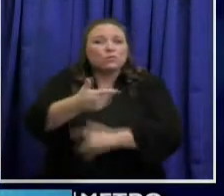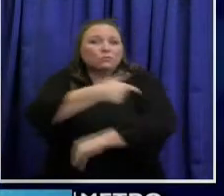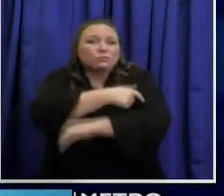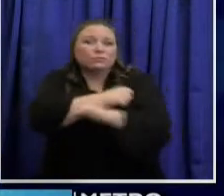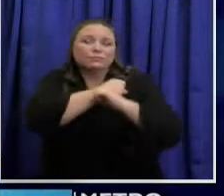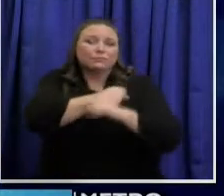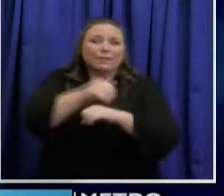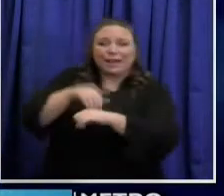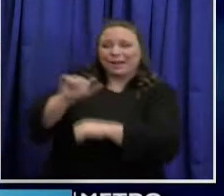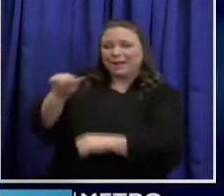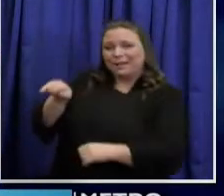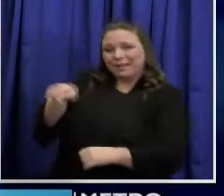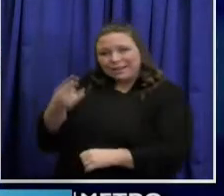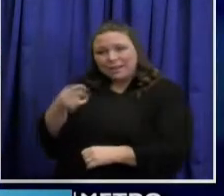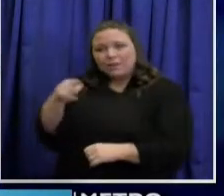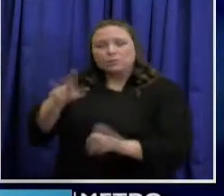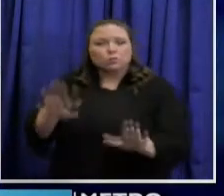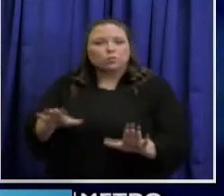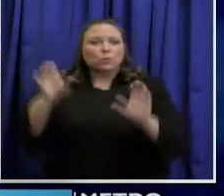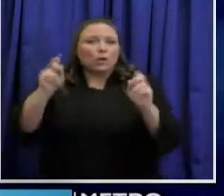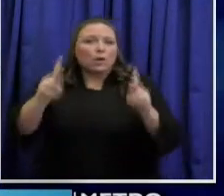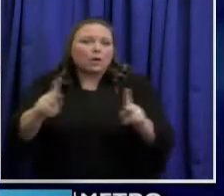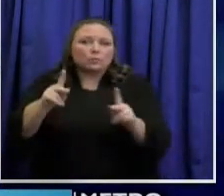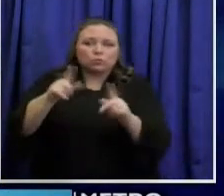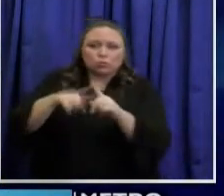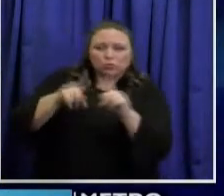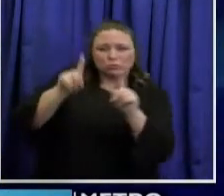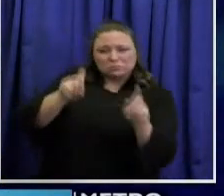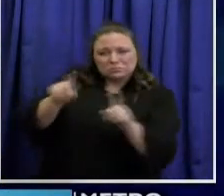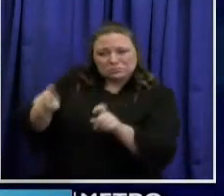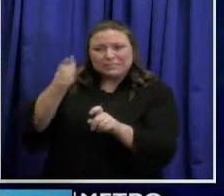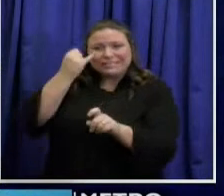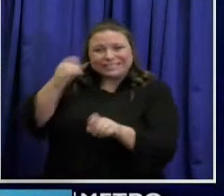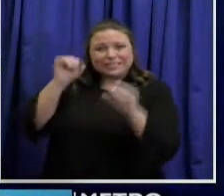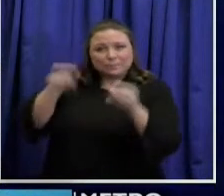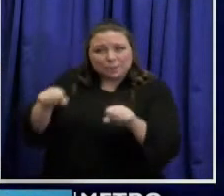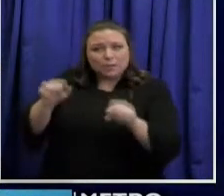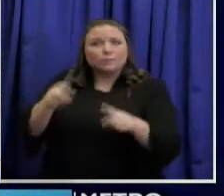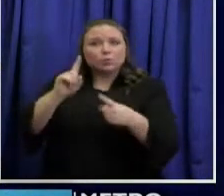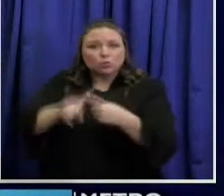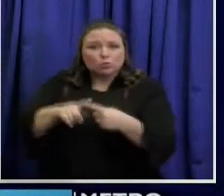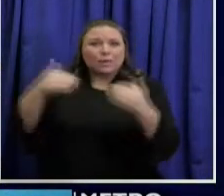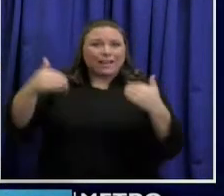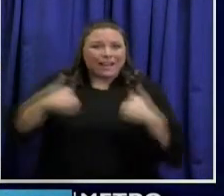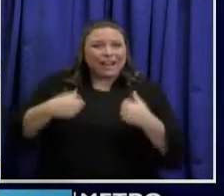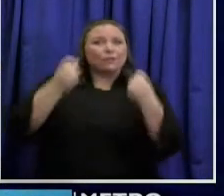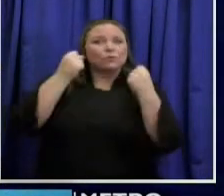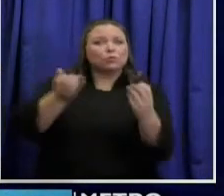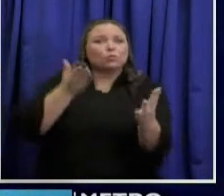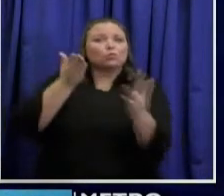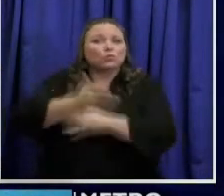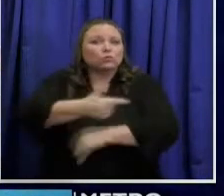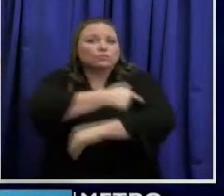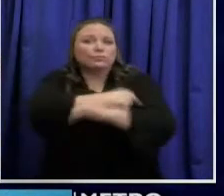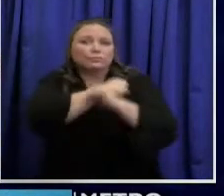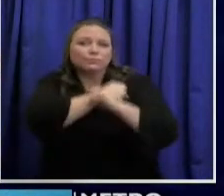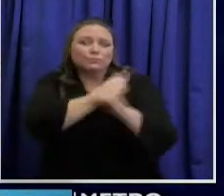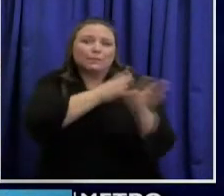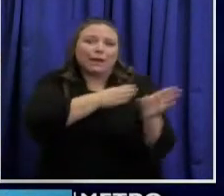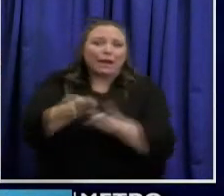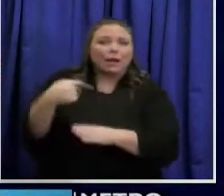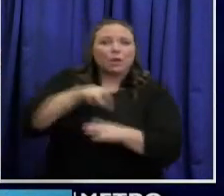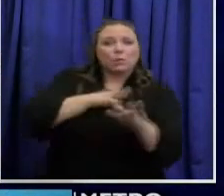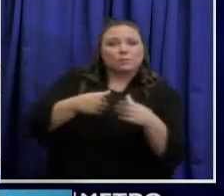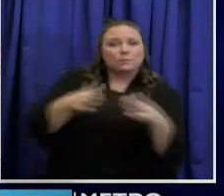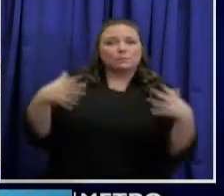at the Antioch site, this actually is a great opportunity for us to test the feasibility of a drive-through vaccination plan. Our public health team is